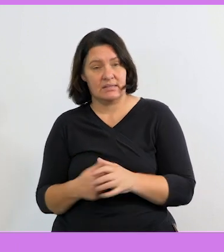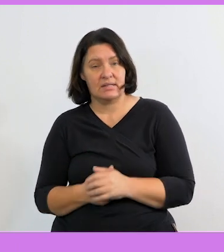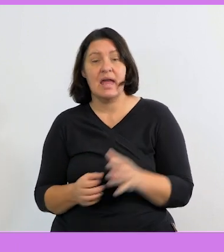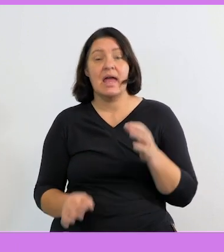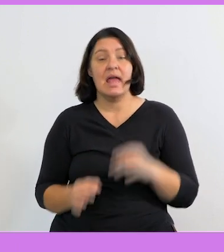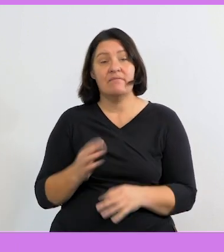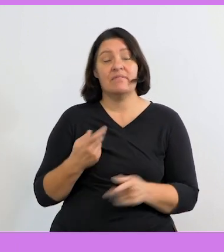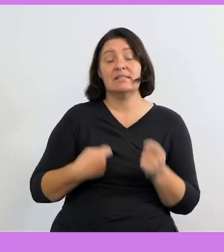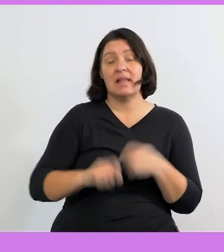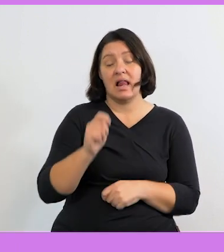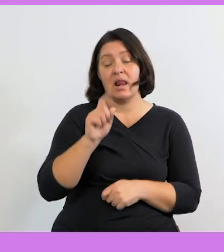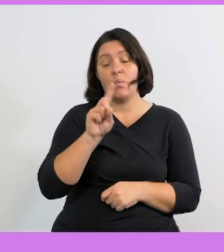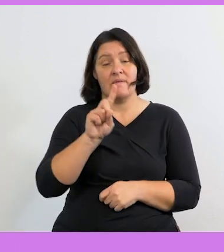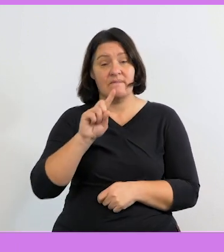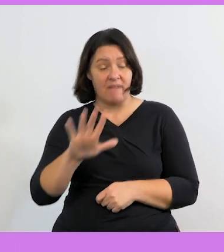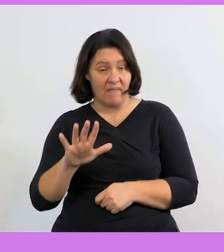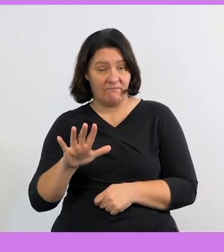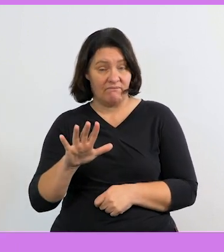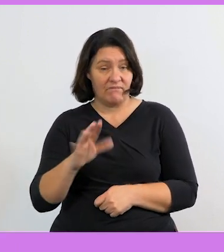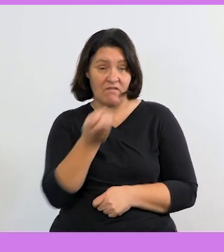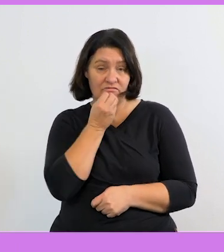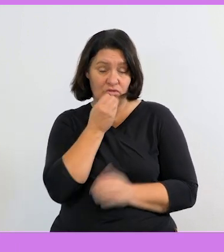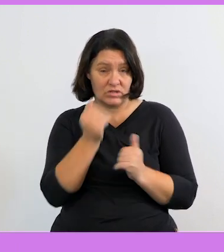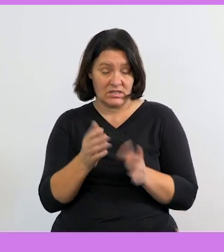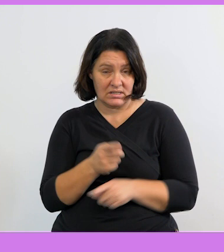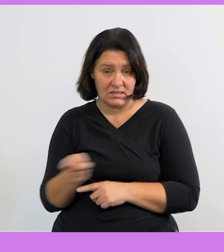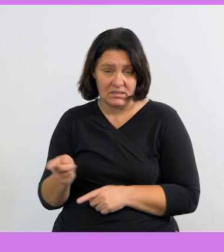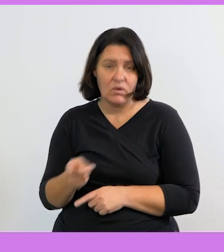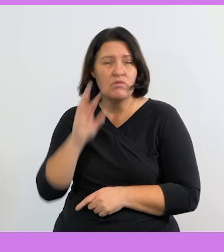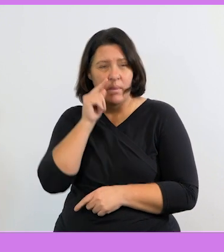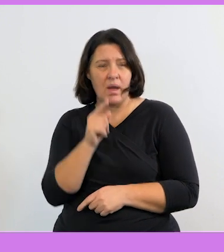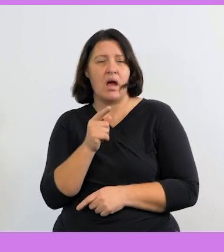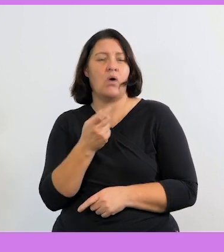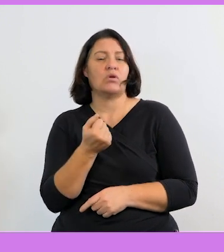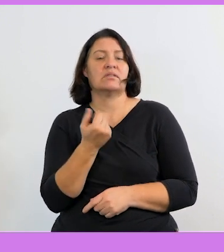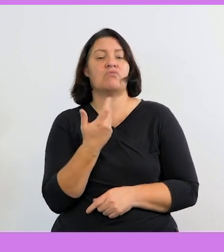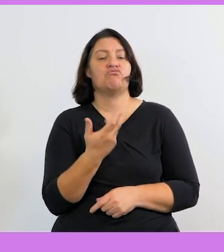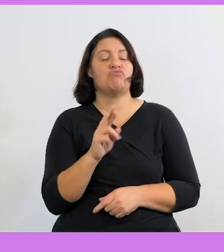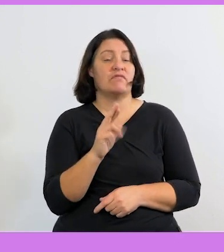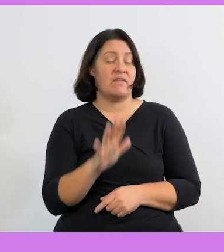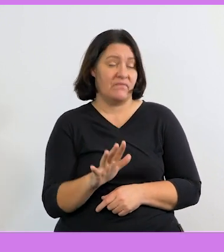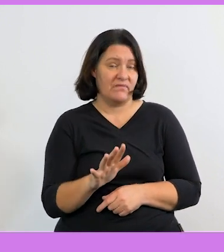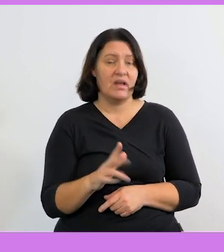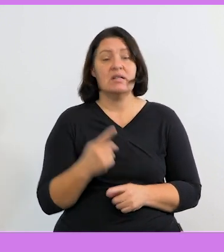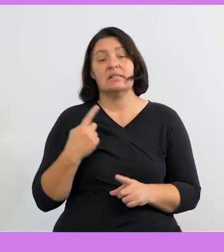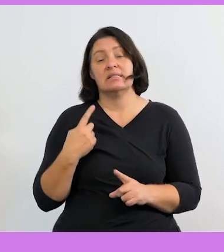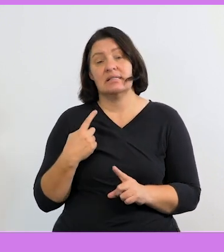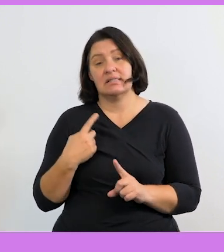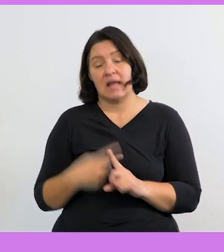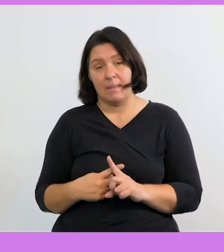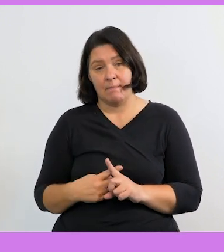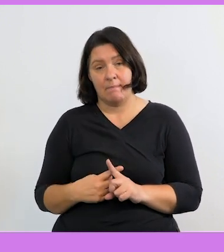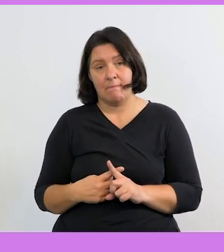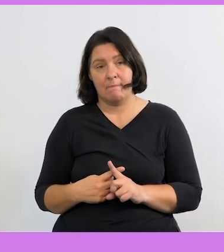one. If Luke sells 50 of these bunny chows, so remember it cost him 5 Rand. So I'll say 5 multiplied